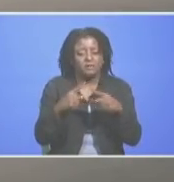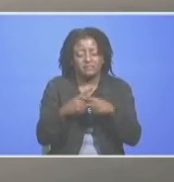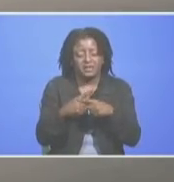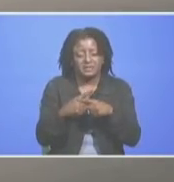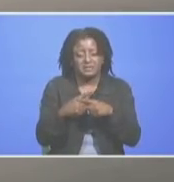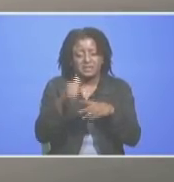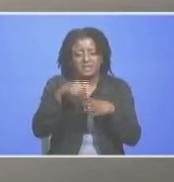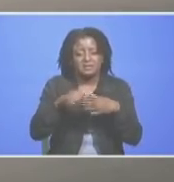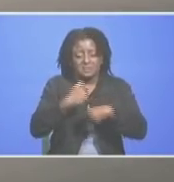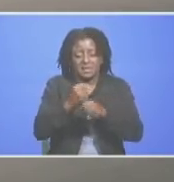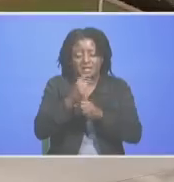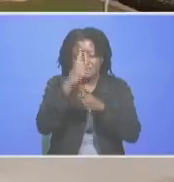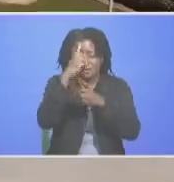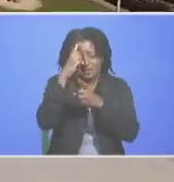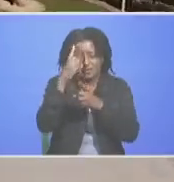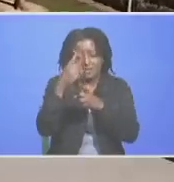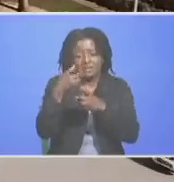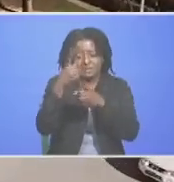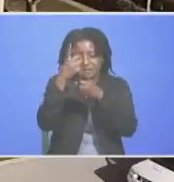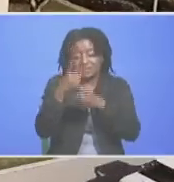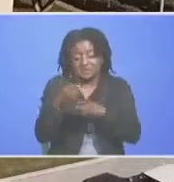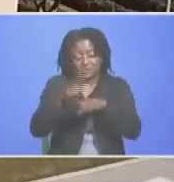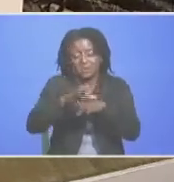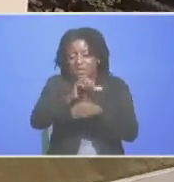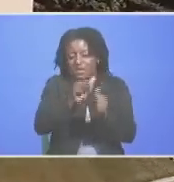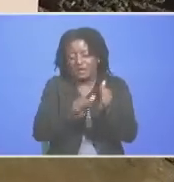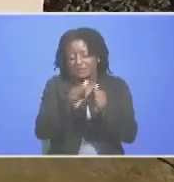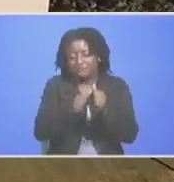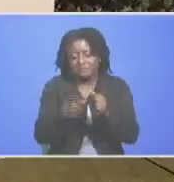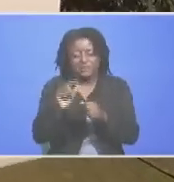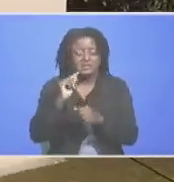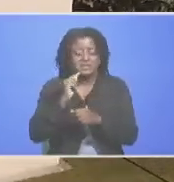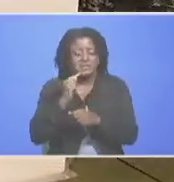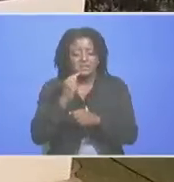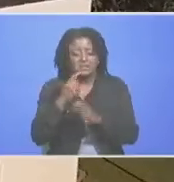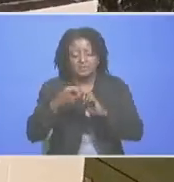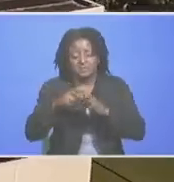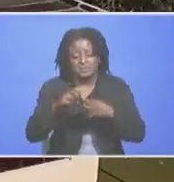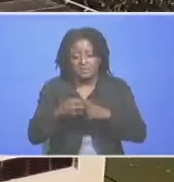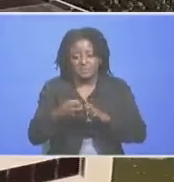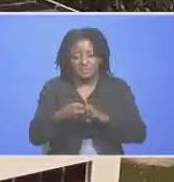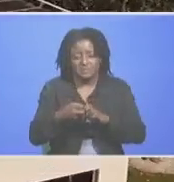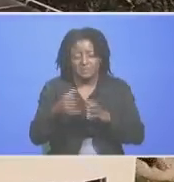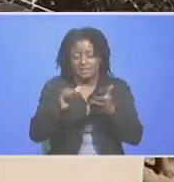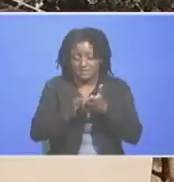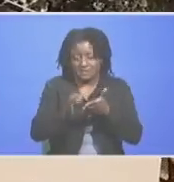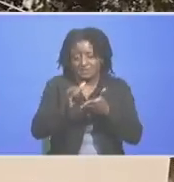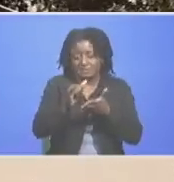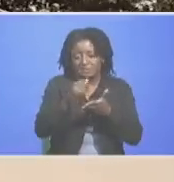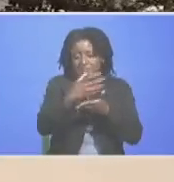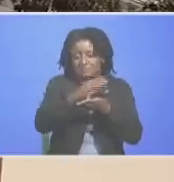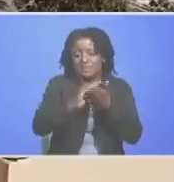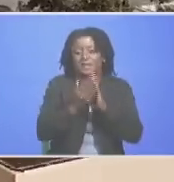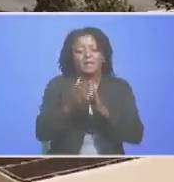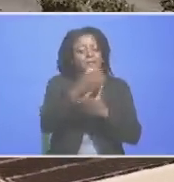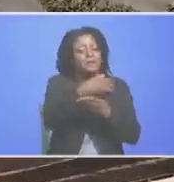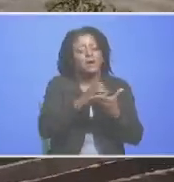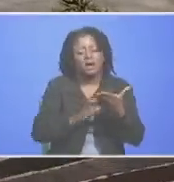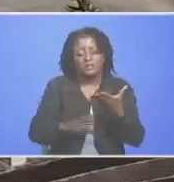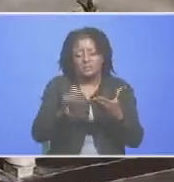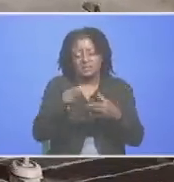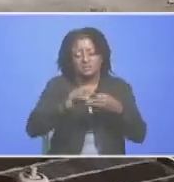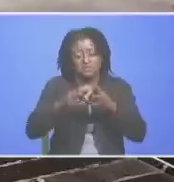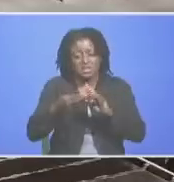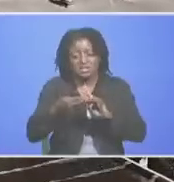on virtually every critical issue. This became costly to BPL. Moreover, as relationships within the board